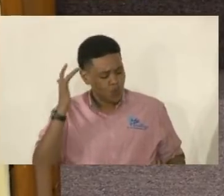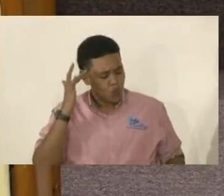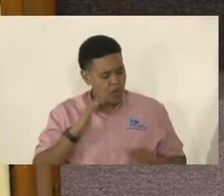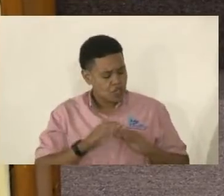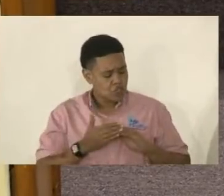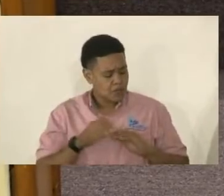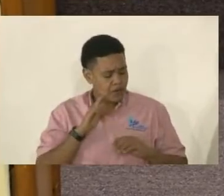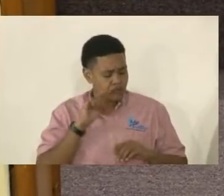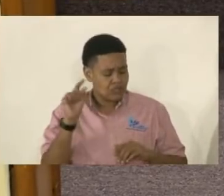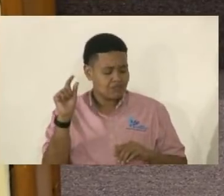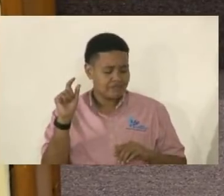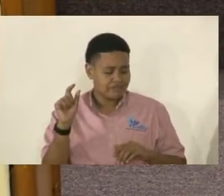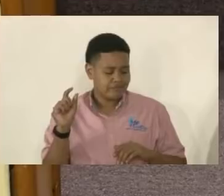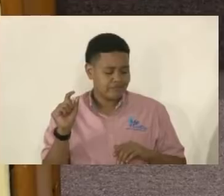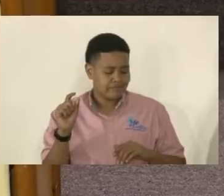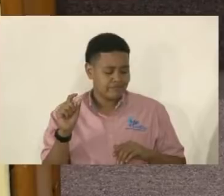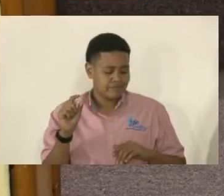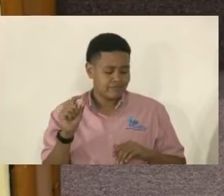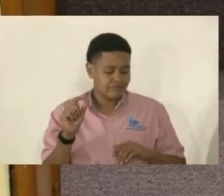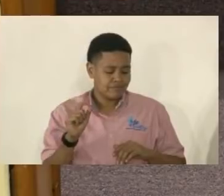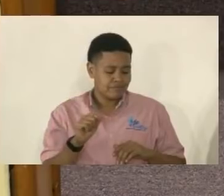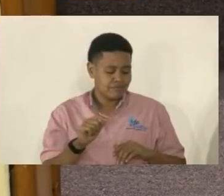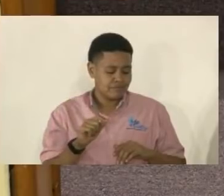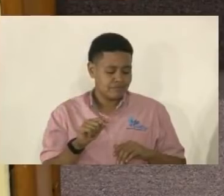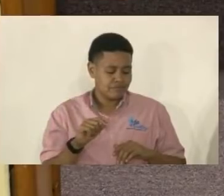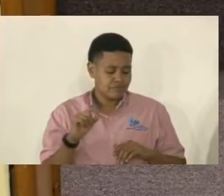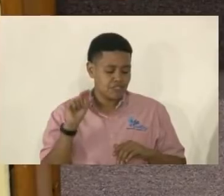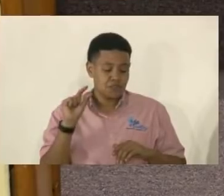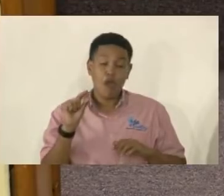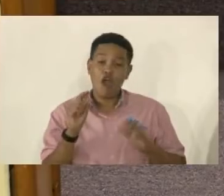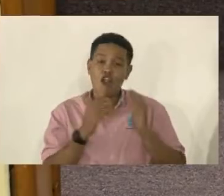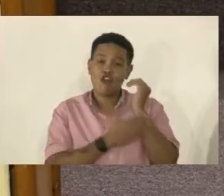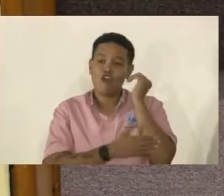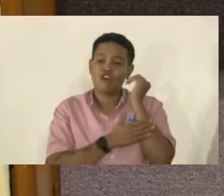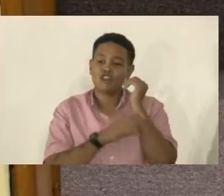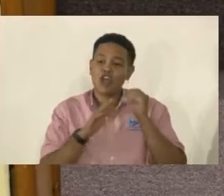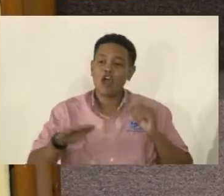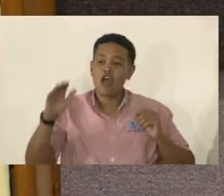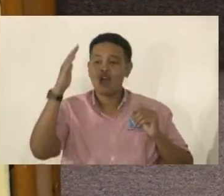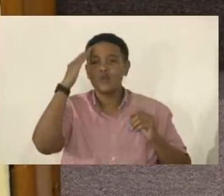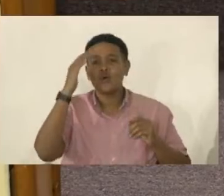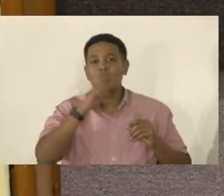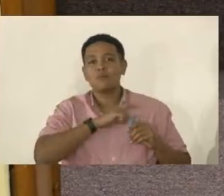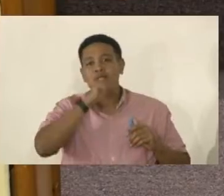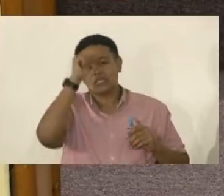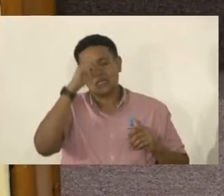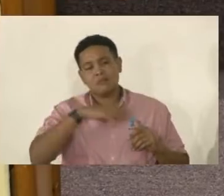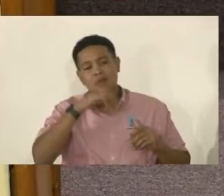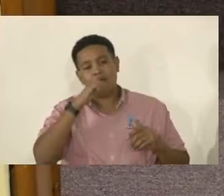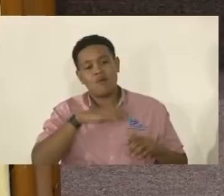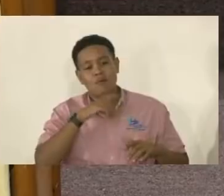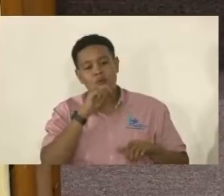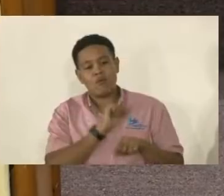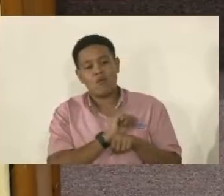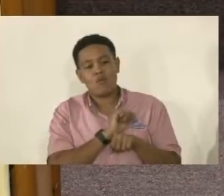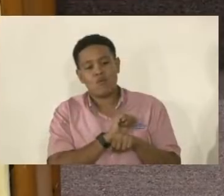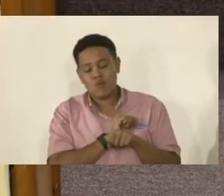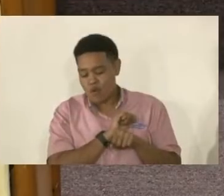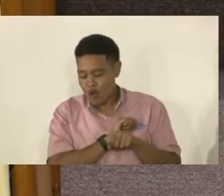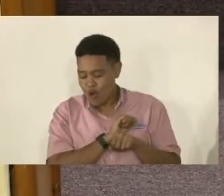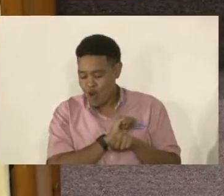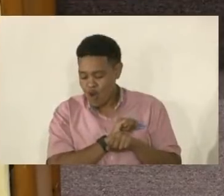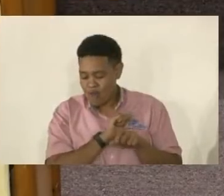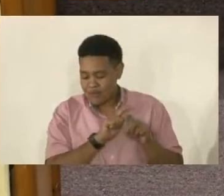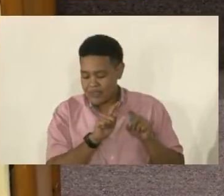small country, right? All of us would know policemen and women who work across the